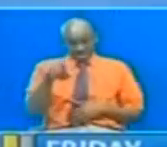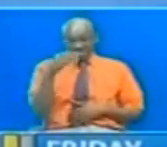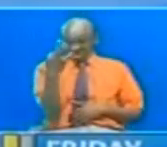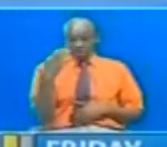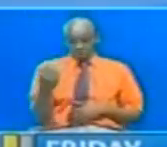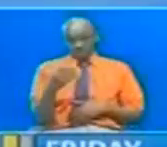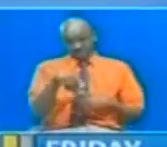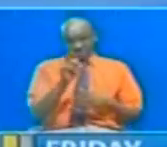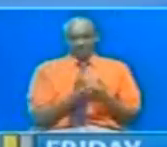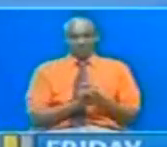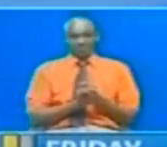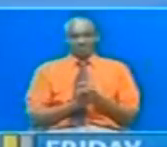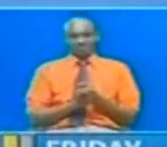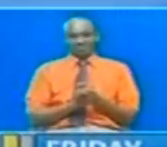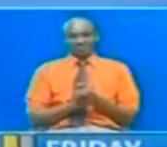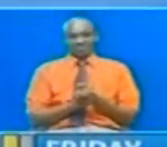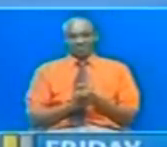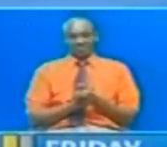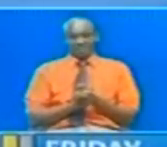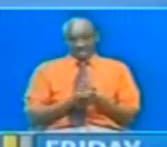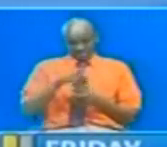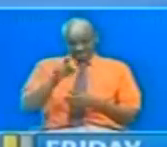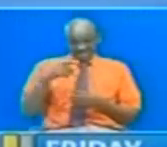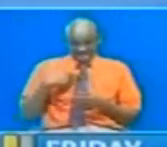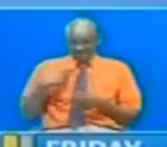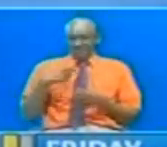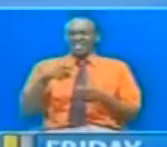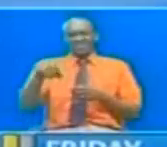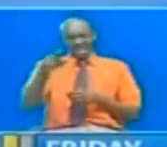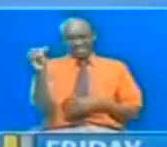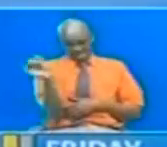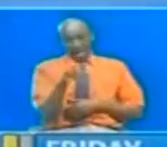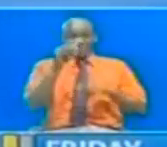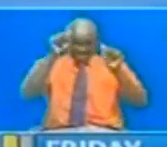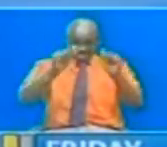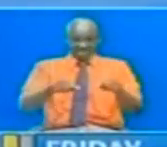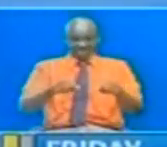defied an environment